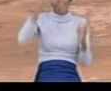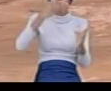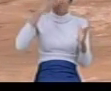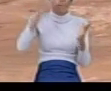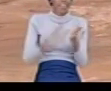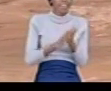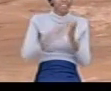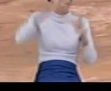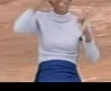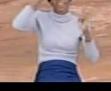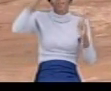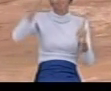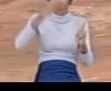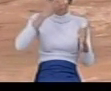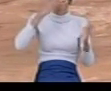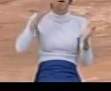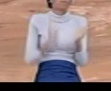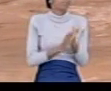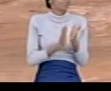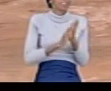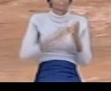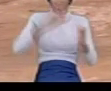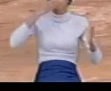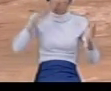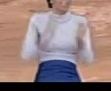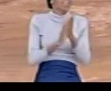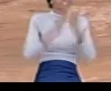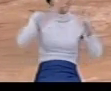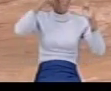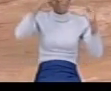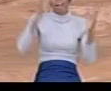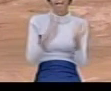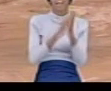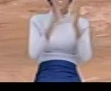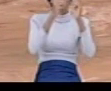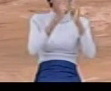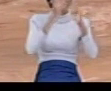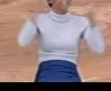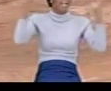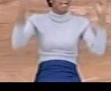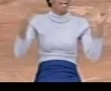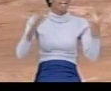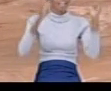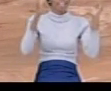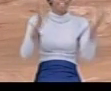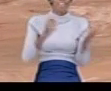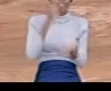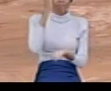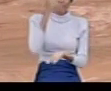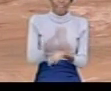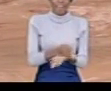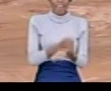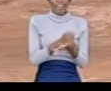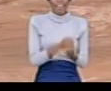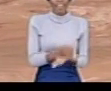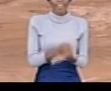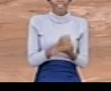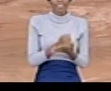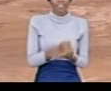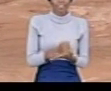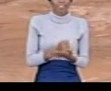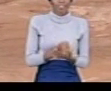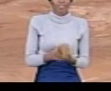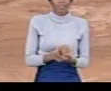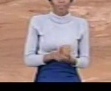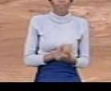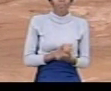him, praise him. Praise him, praise him, hallelujah, amen. No,